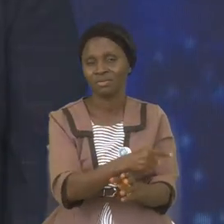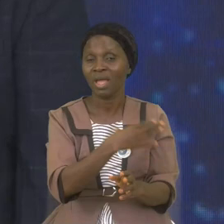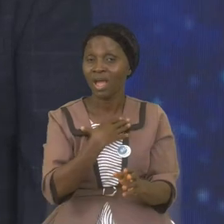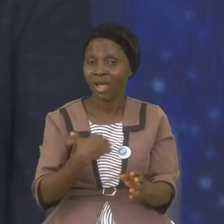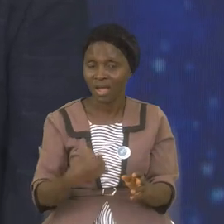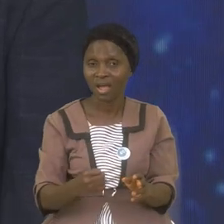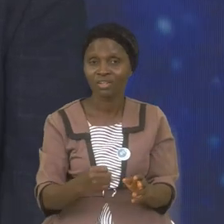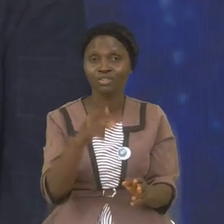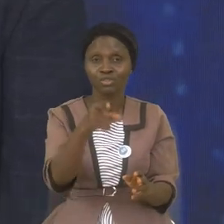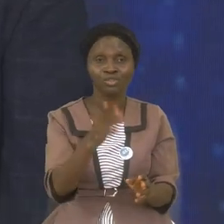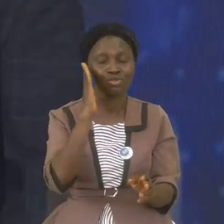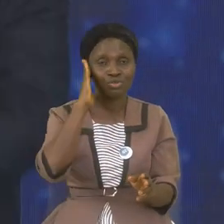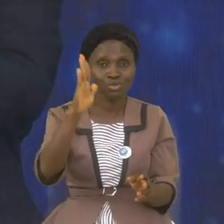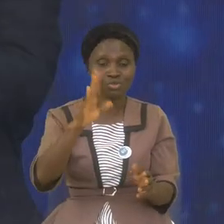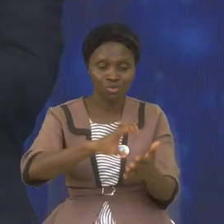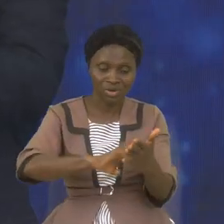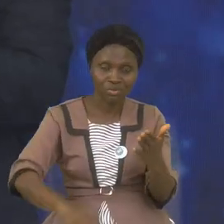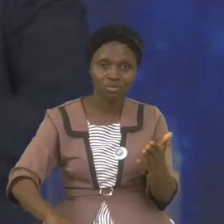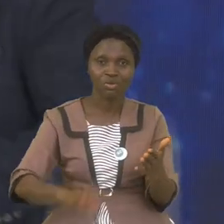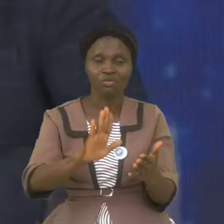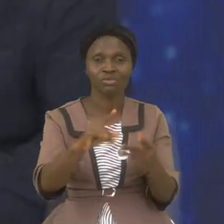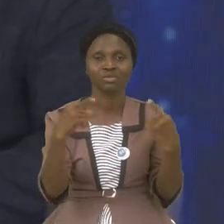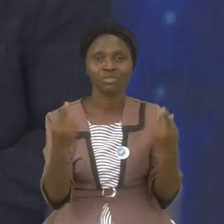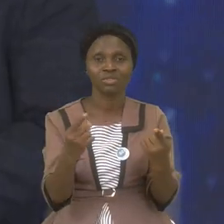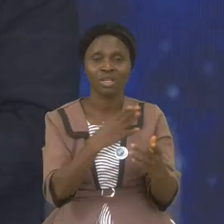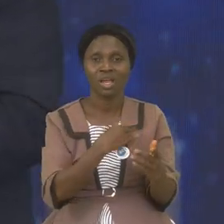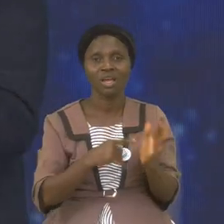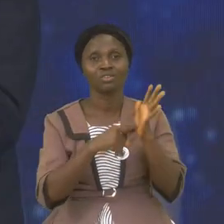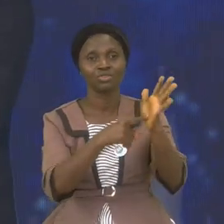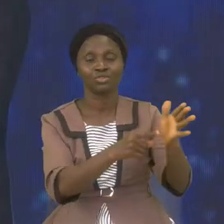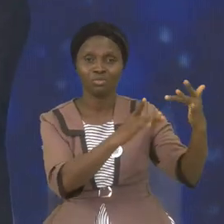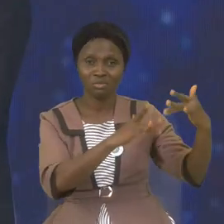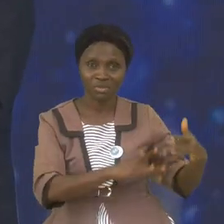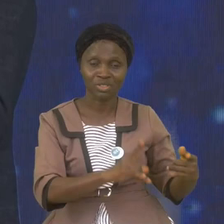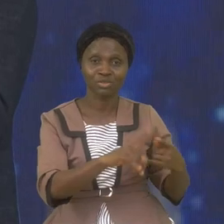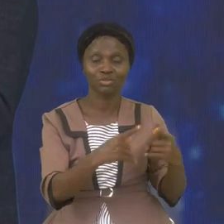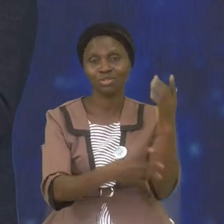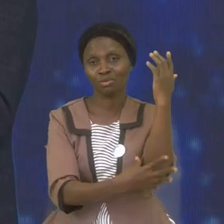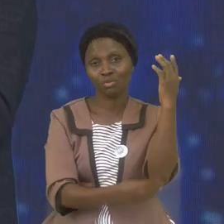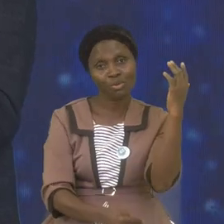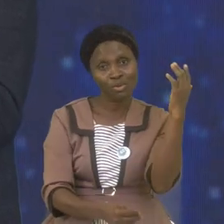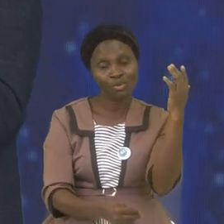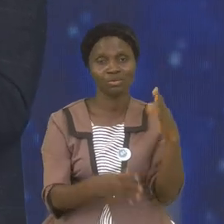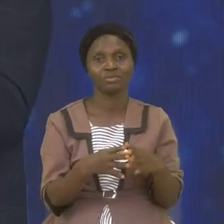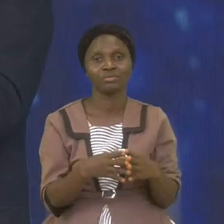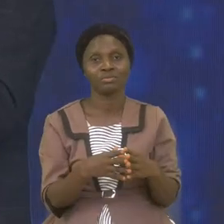will take away your iniquity by showing mercy to the poor. It may be, if it may be,